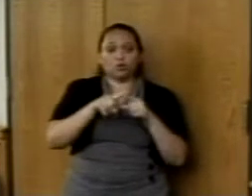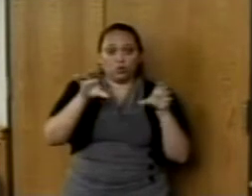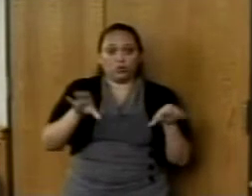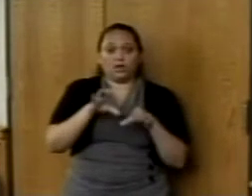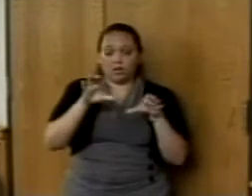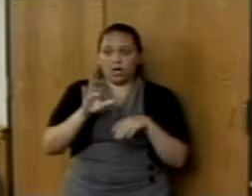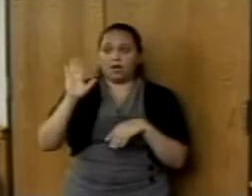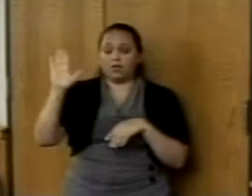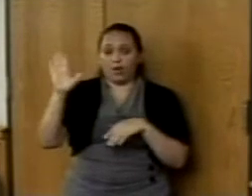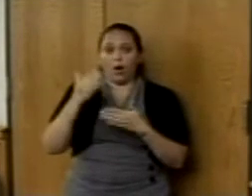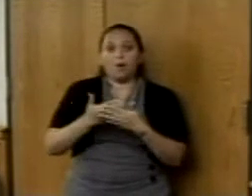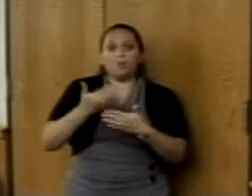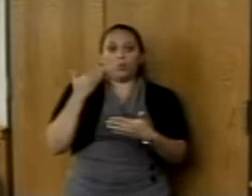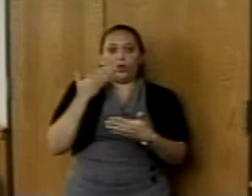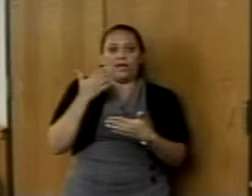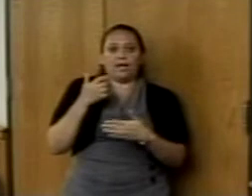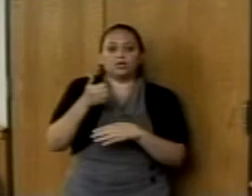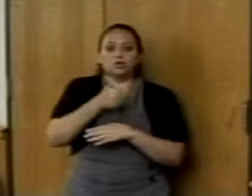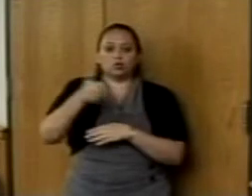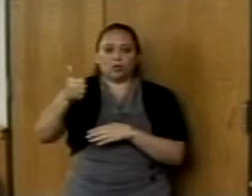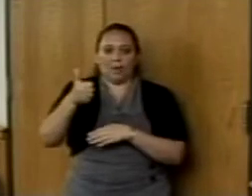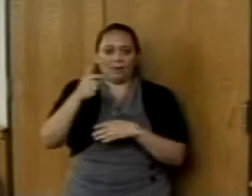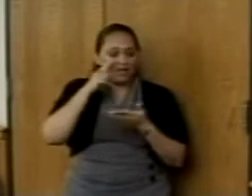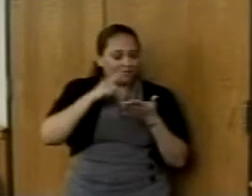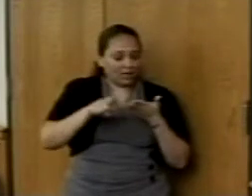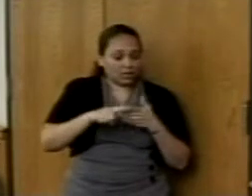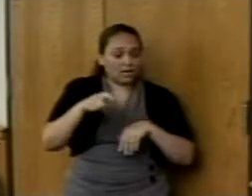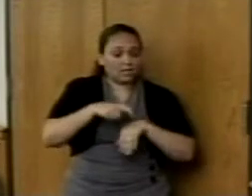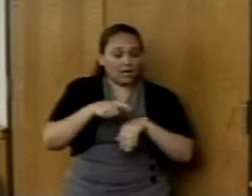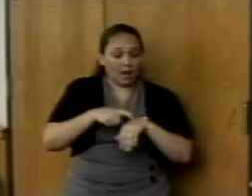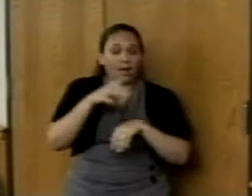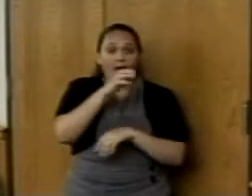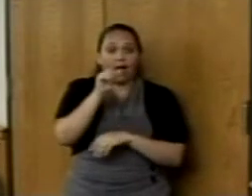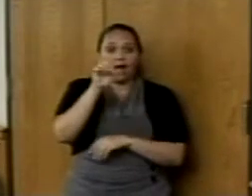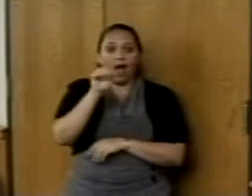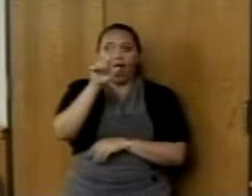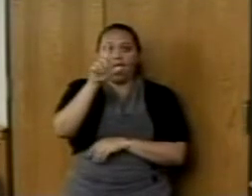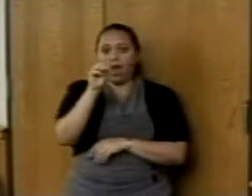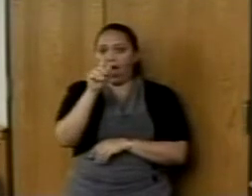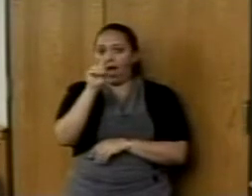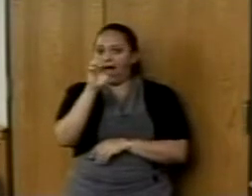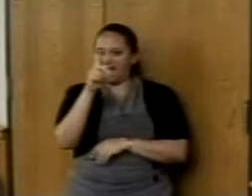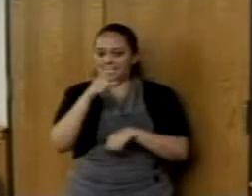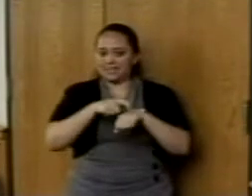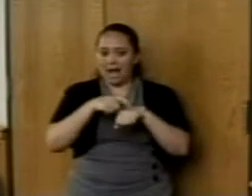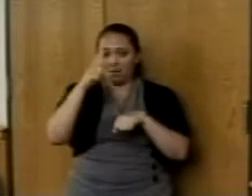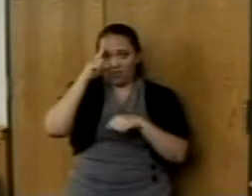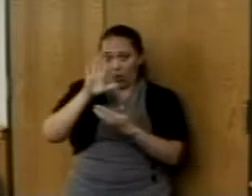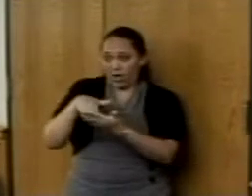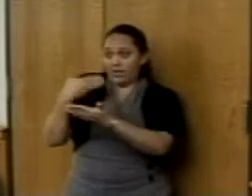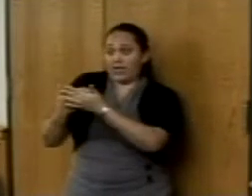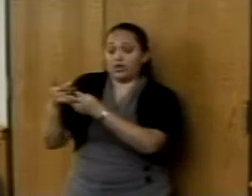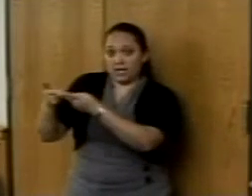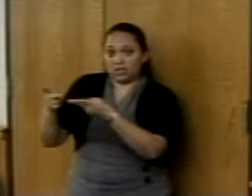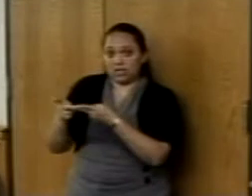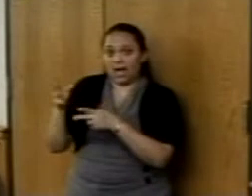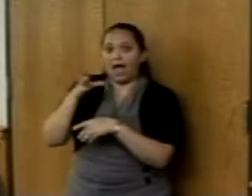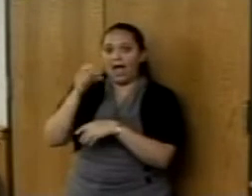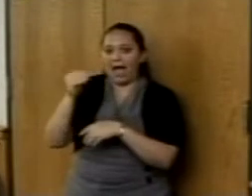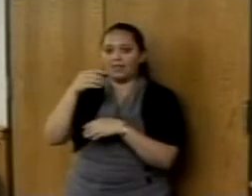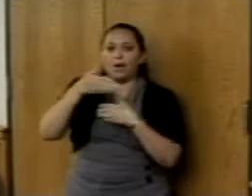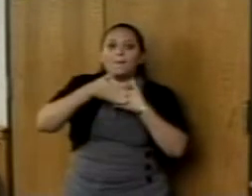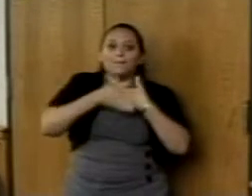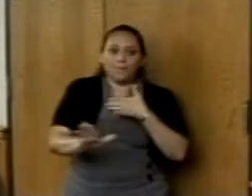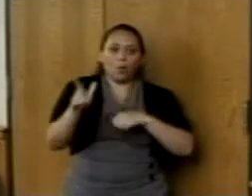its pre-trip investigation time and allotted time for destination and their post time. There was